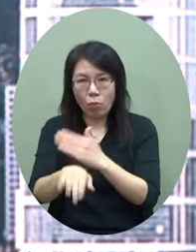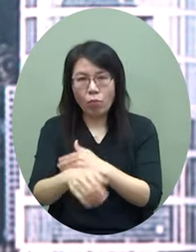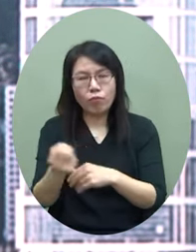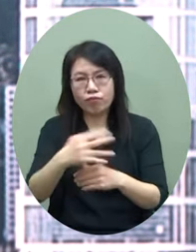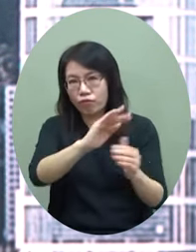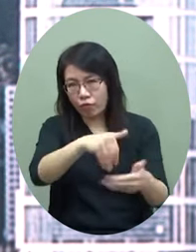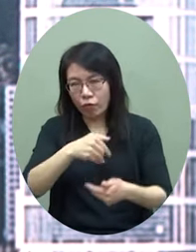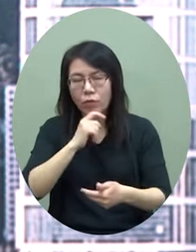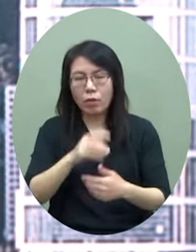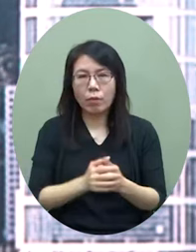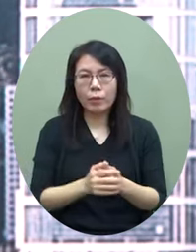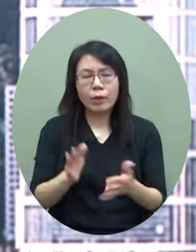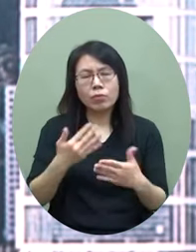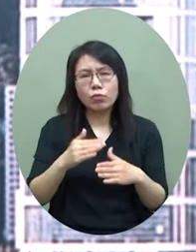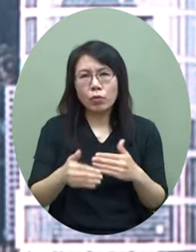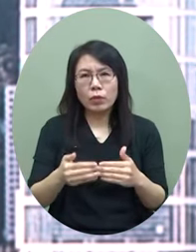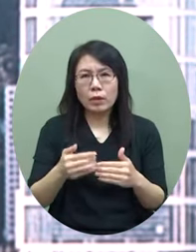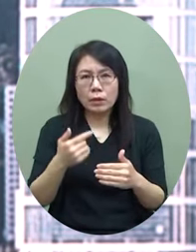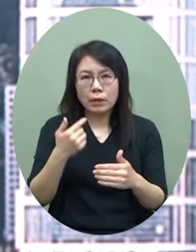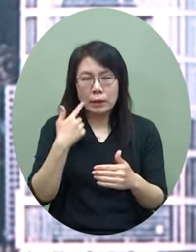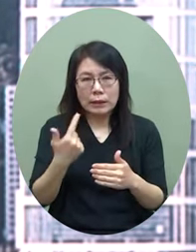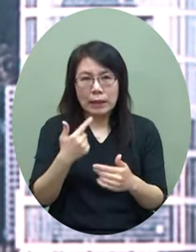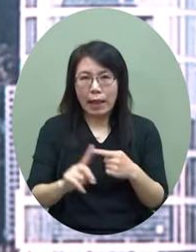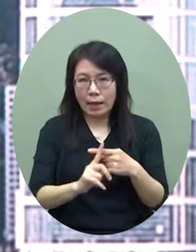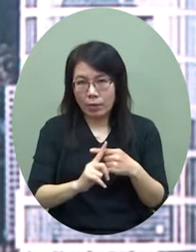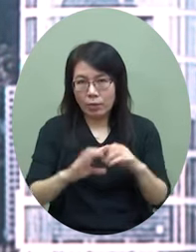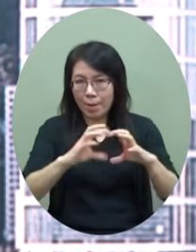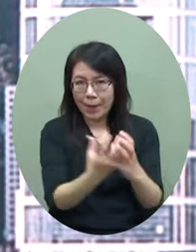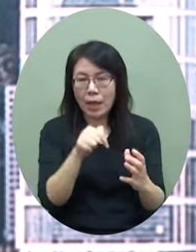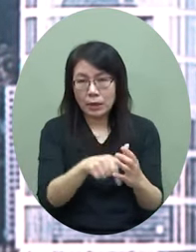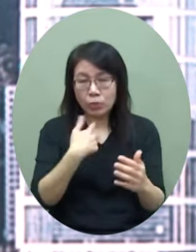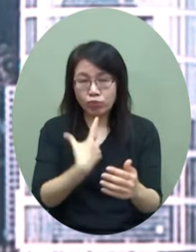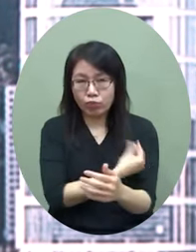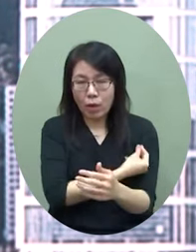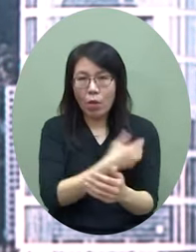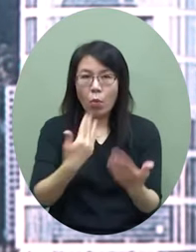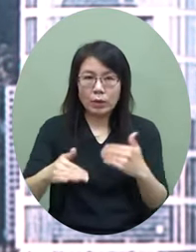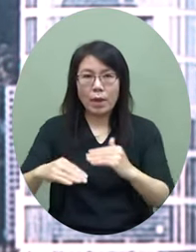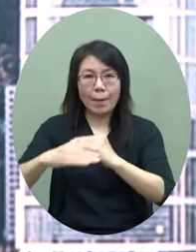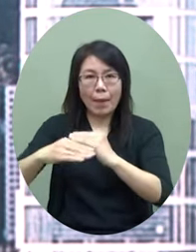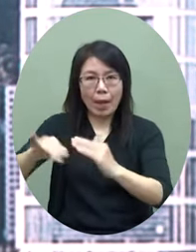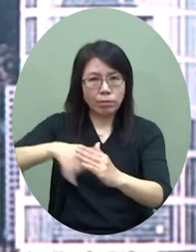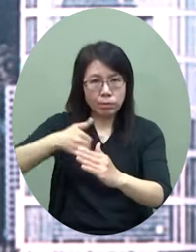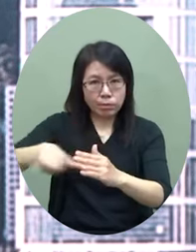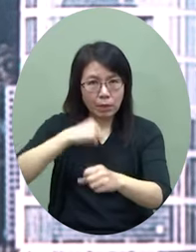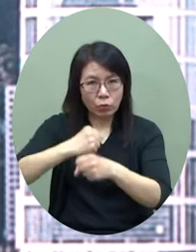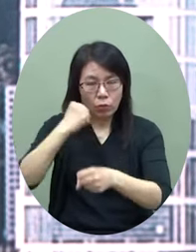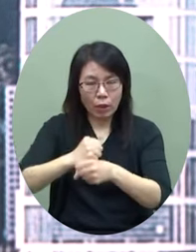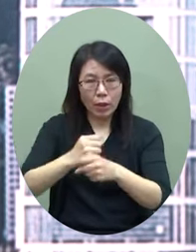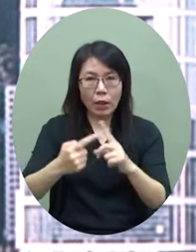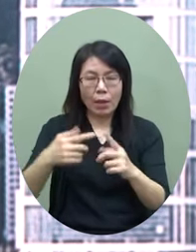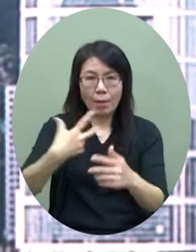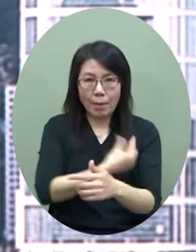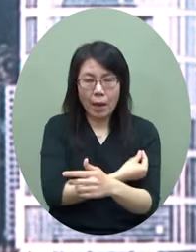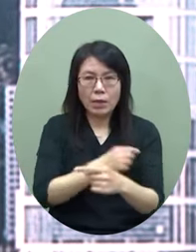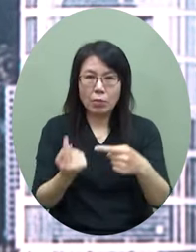st the high risk groupor amongst those cross border workersyou know we have10,000 truck drivers crossing the border every day